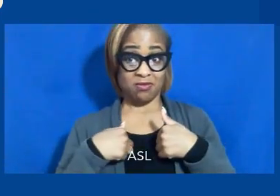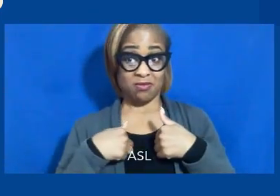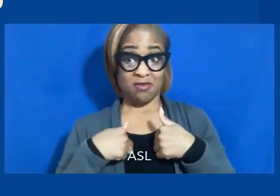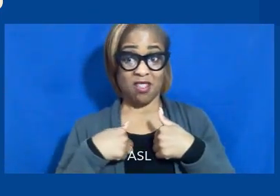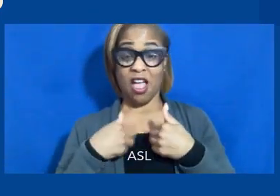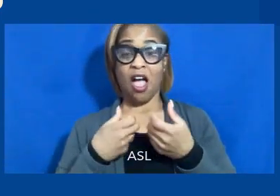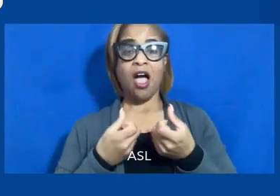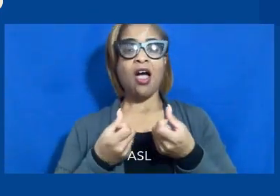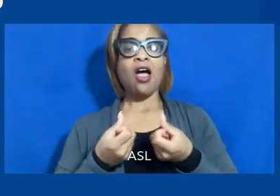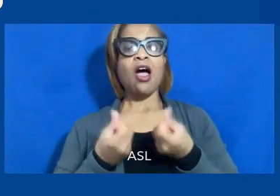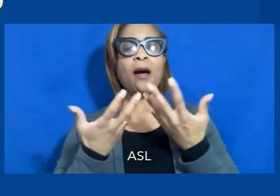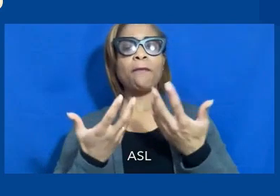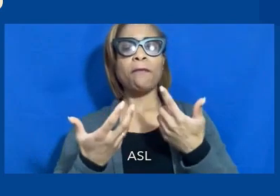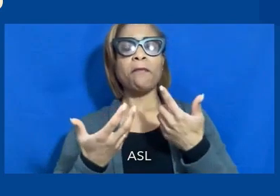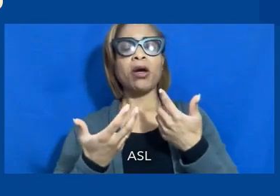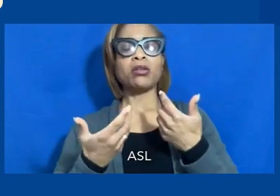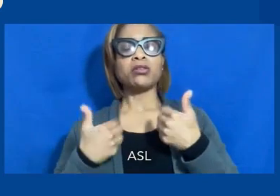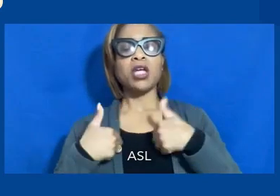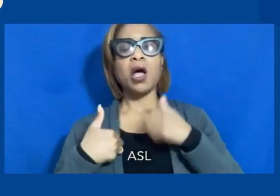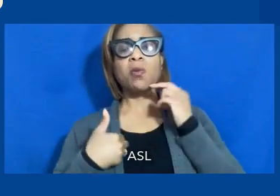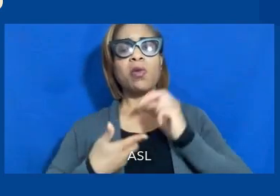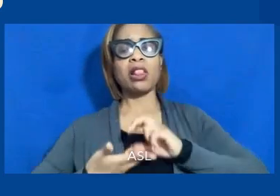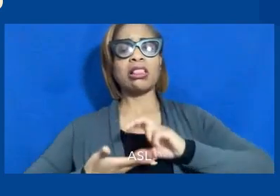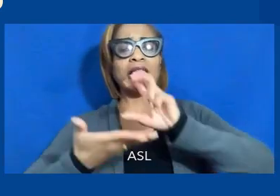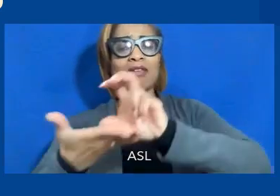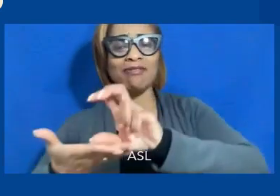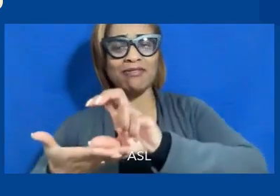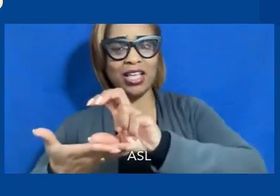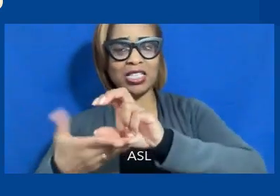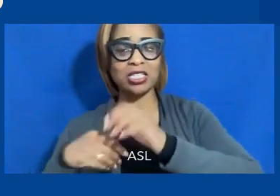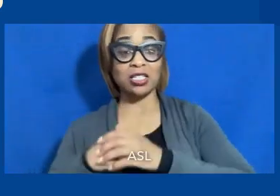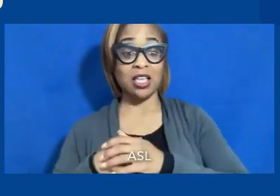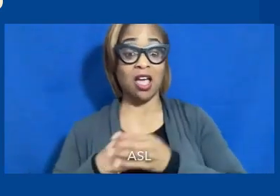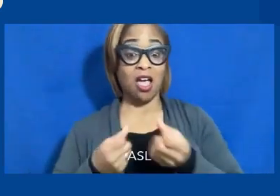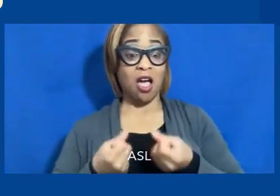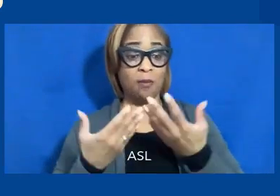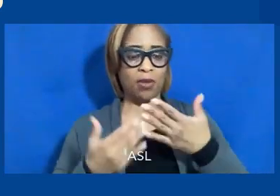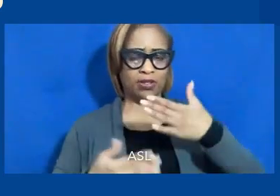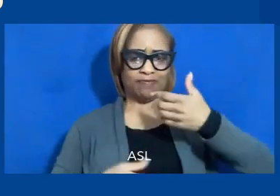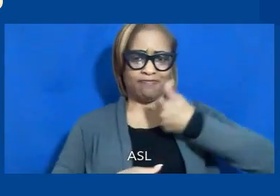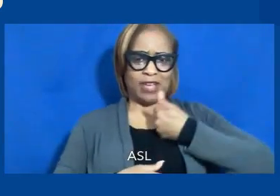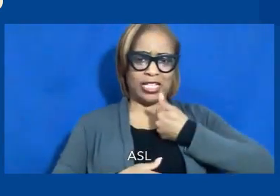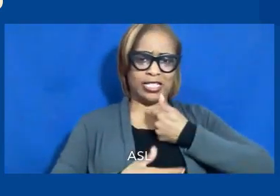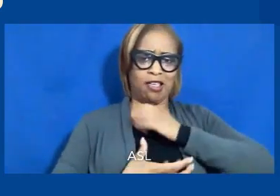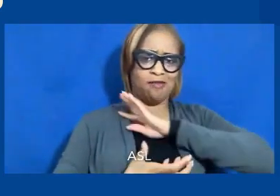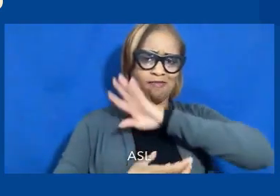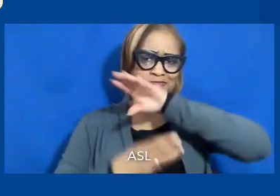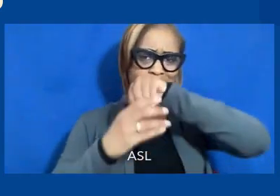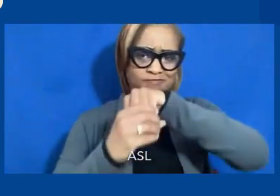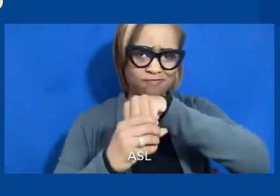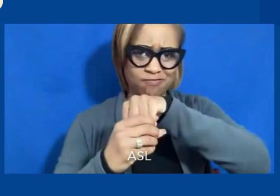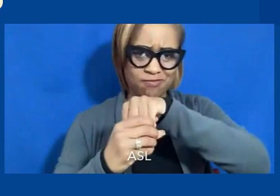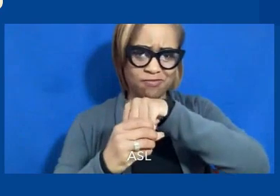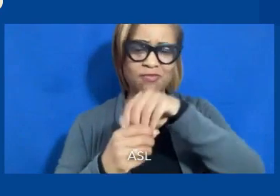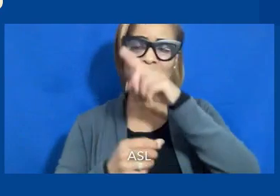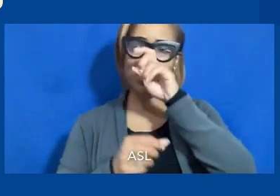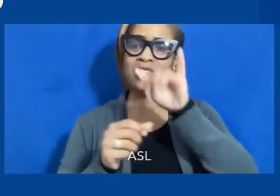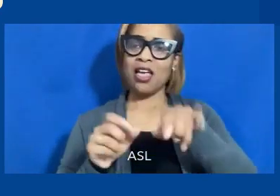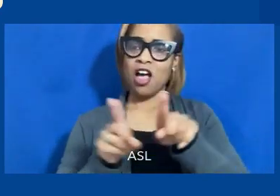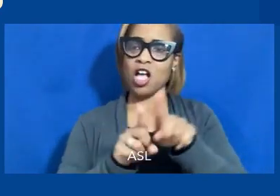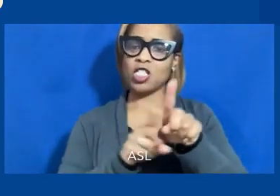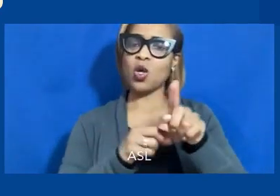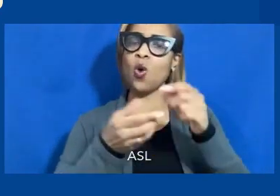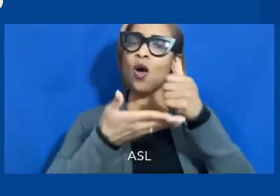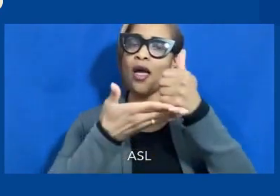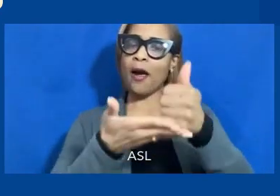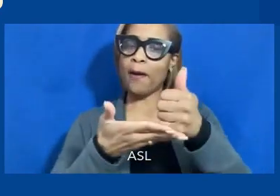project artistically, and how much of an investment of myself am I going to put into this project? Because I think that also helps you weigh